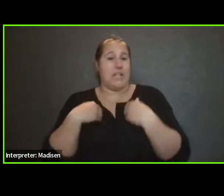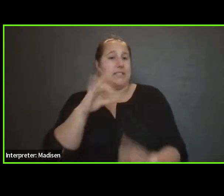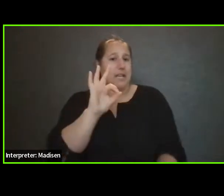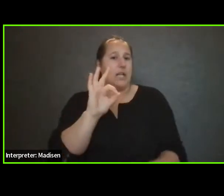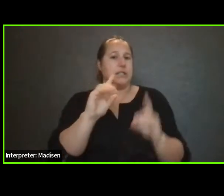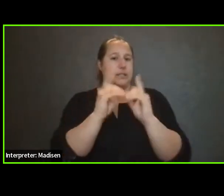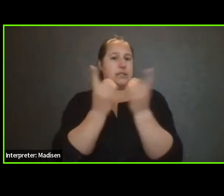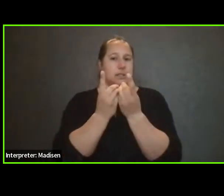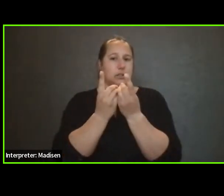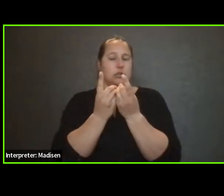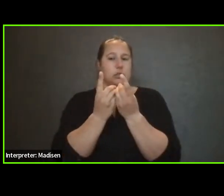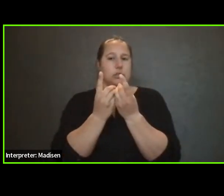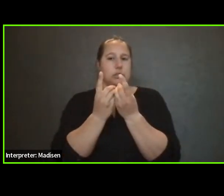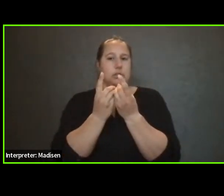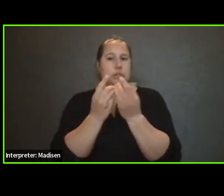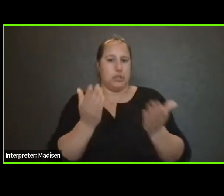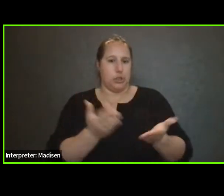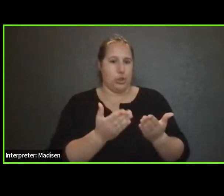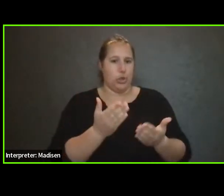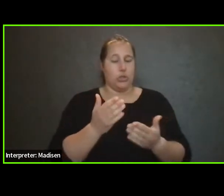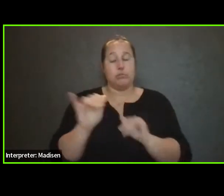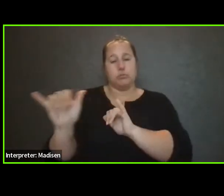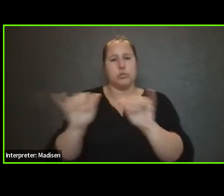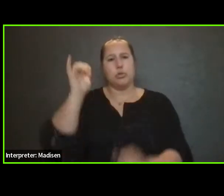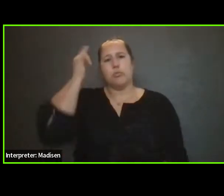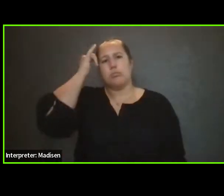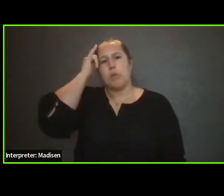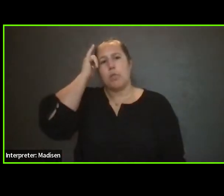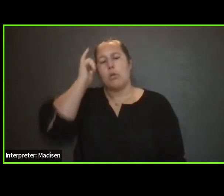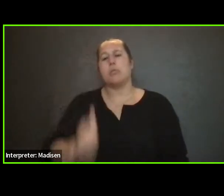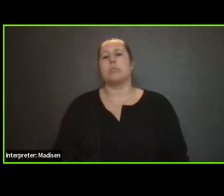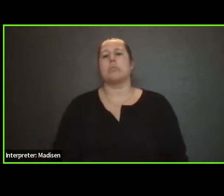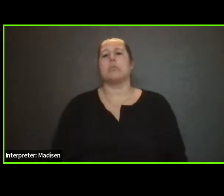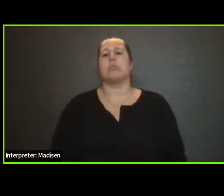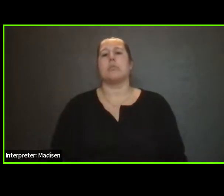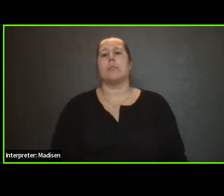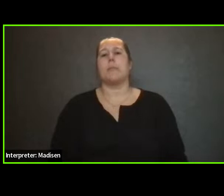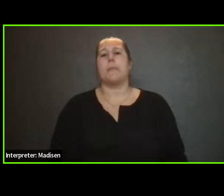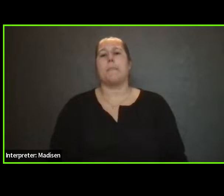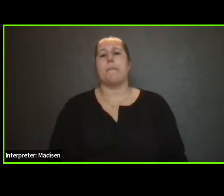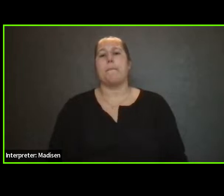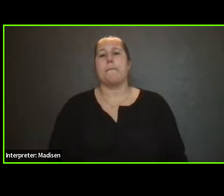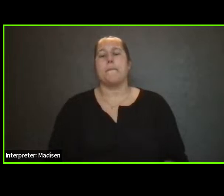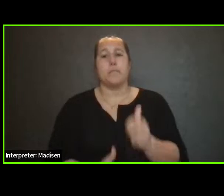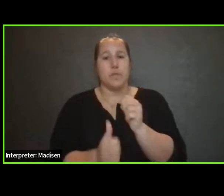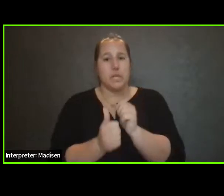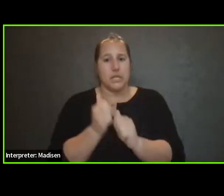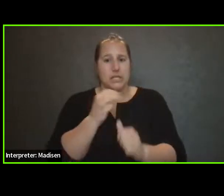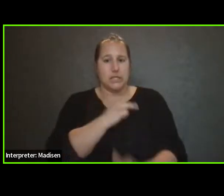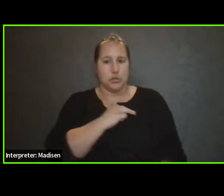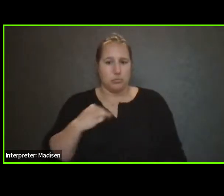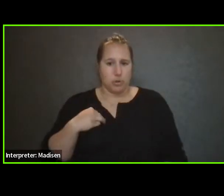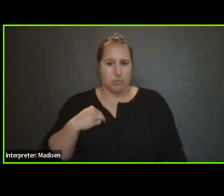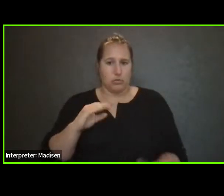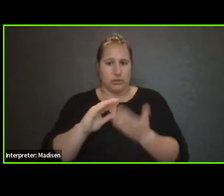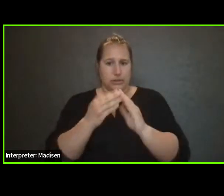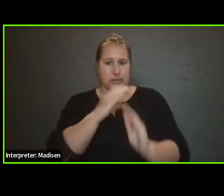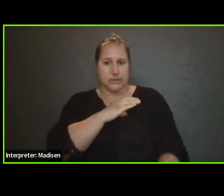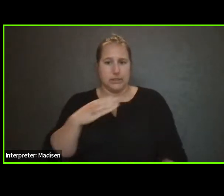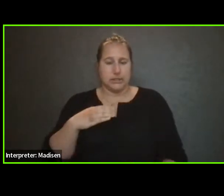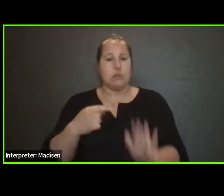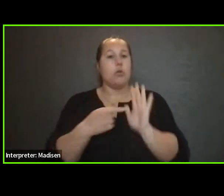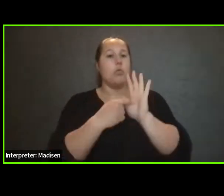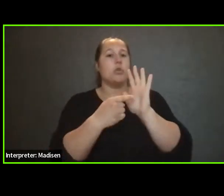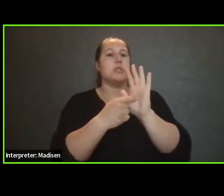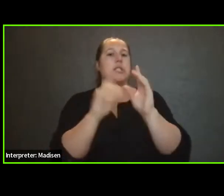For example, Buffalo also has 9 districts, where each member of the city council are represent a